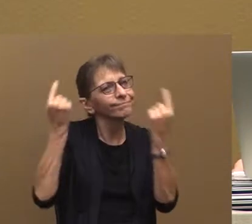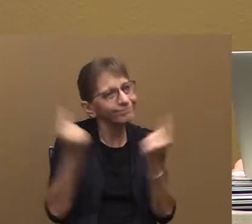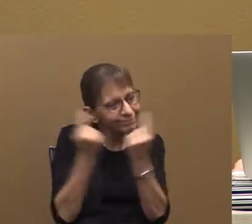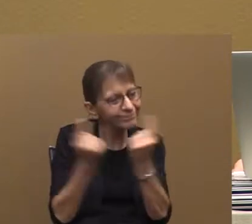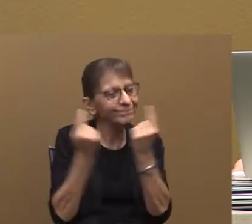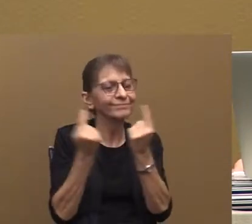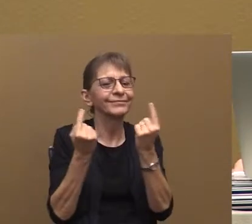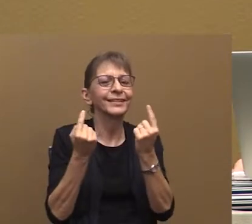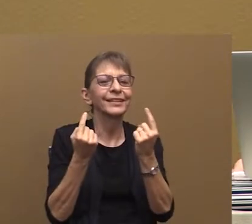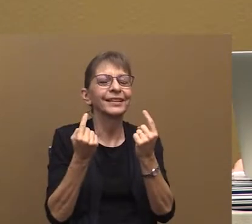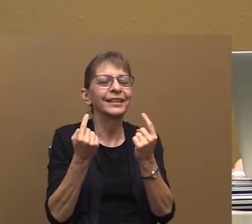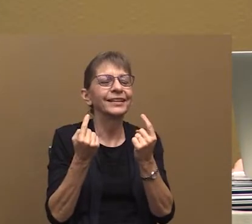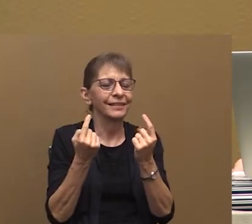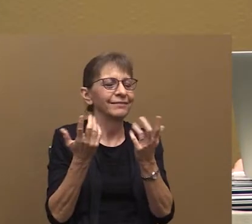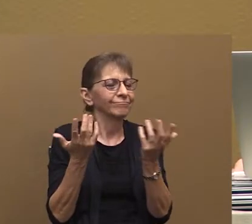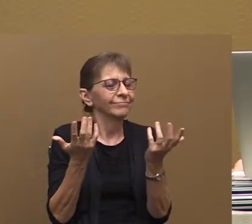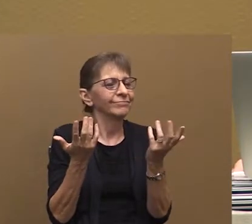that